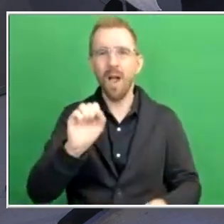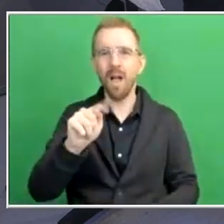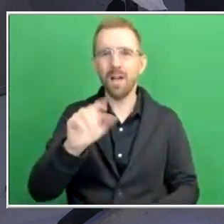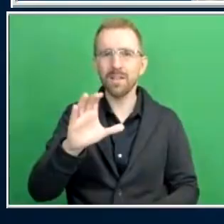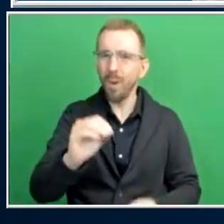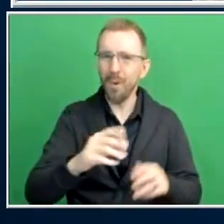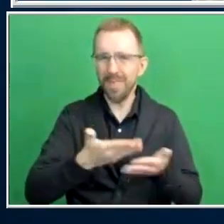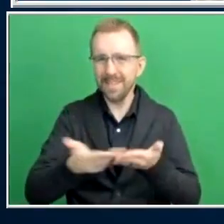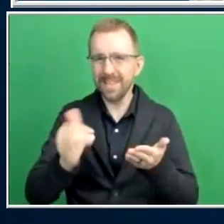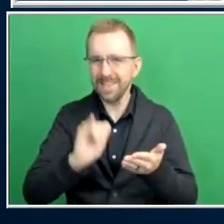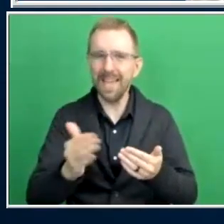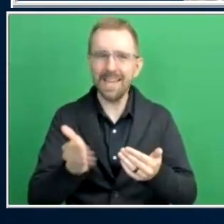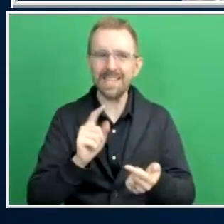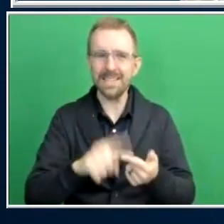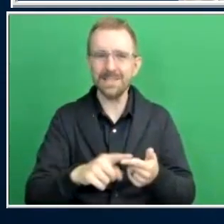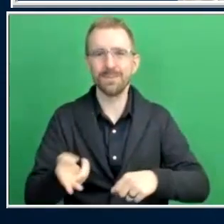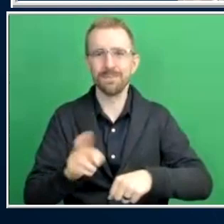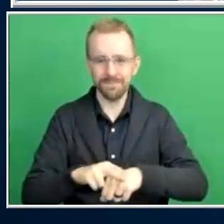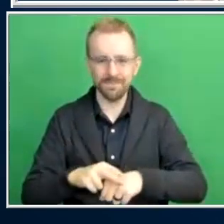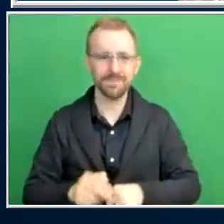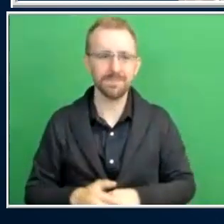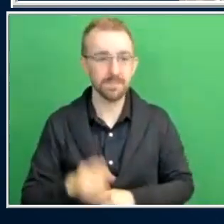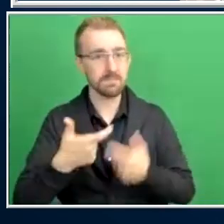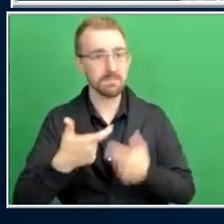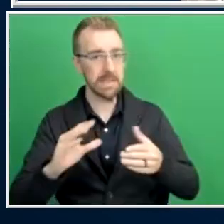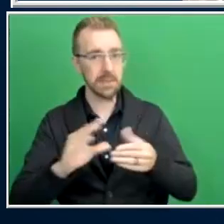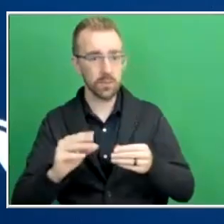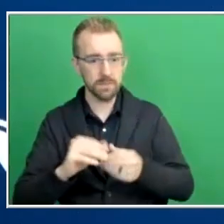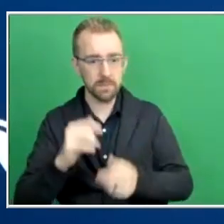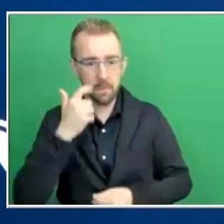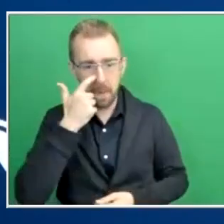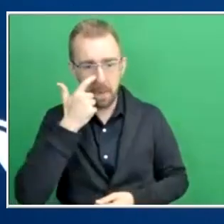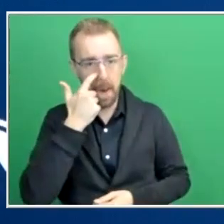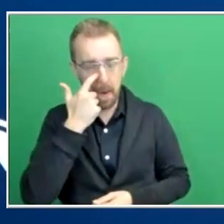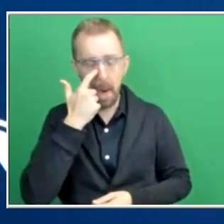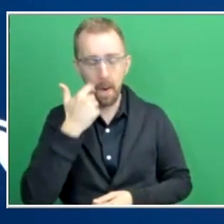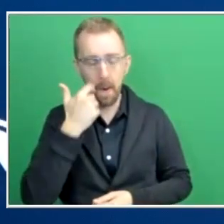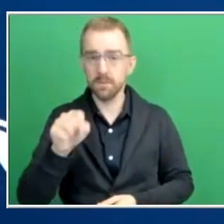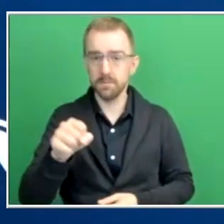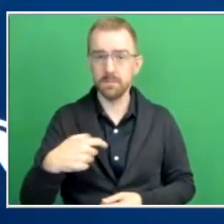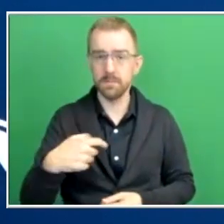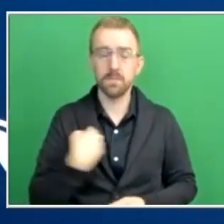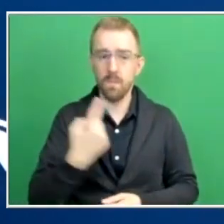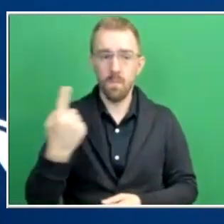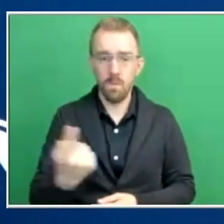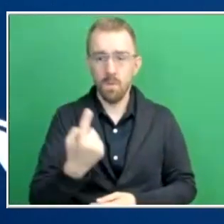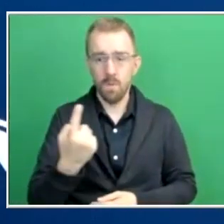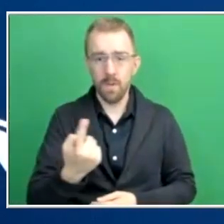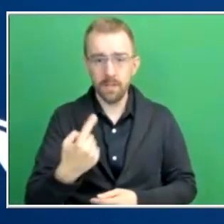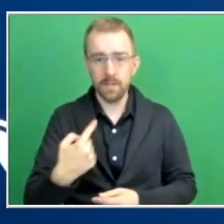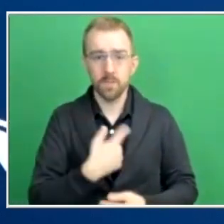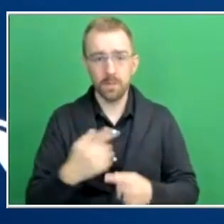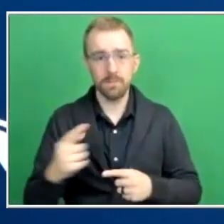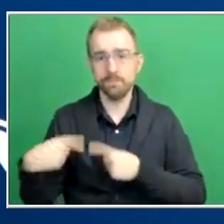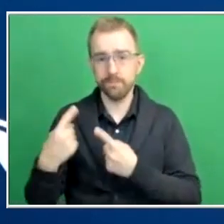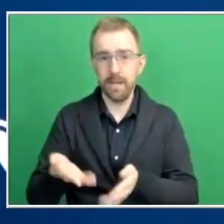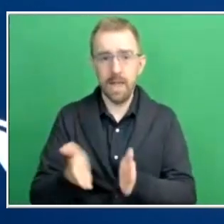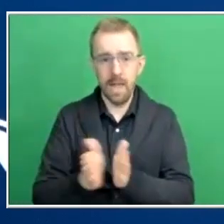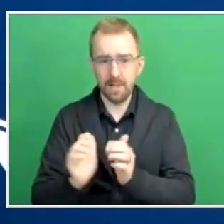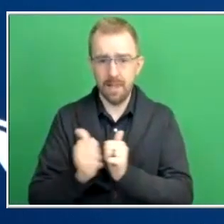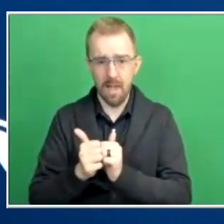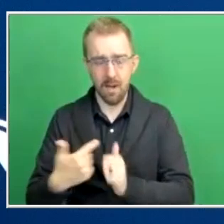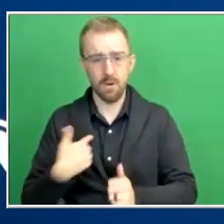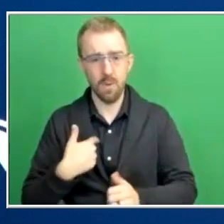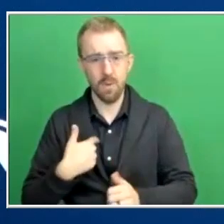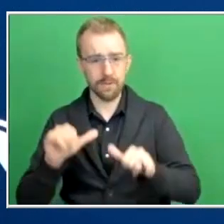Dr. Hawkeye, this is a pretty big story. Yeah, no, I think it is. I think we have been asked, you know, how do I stay healthy? There